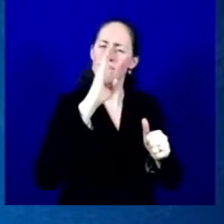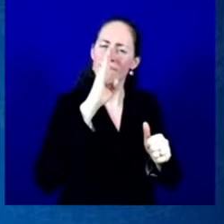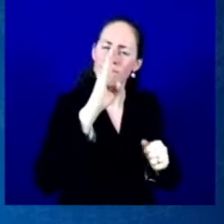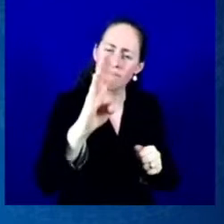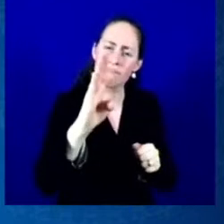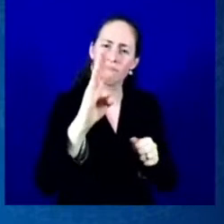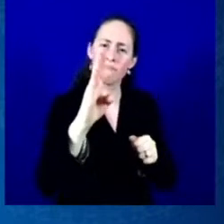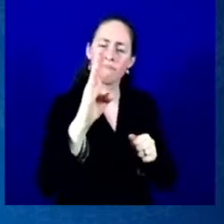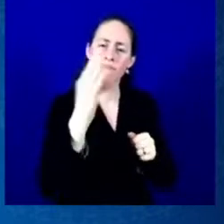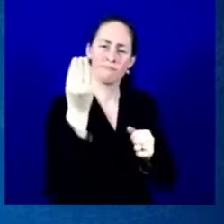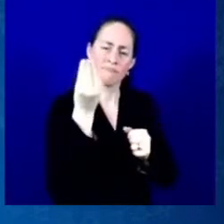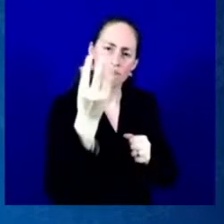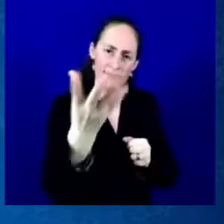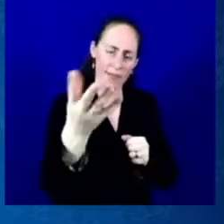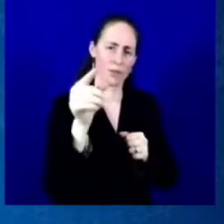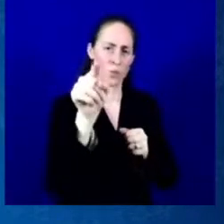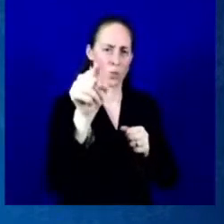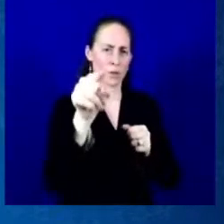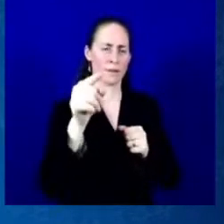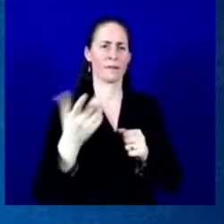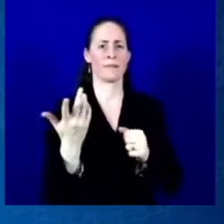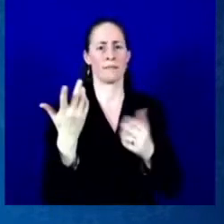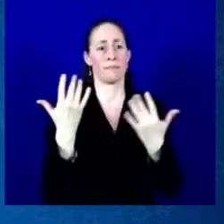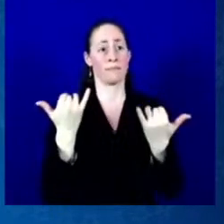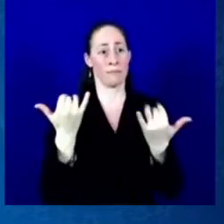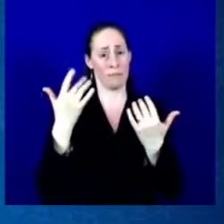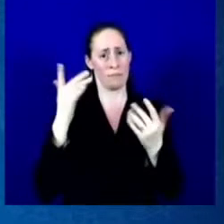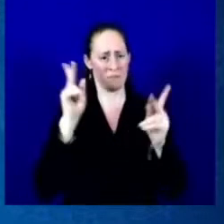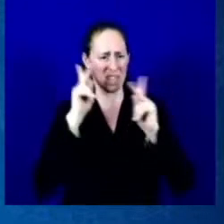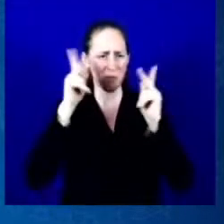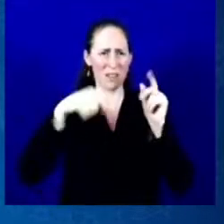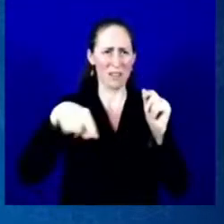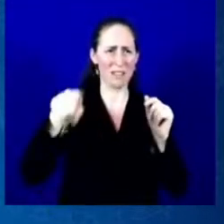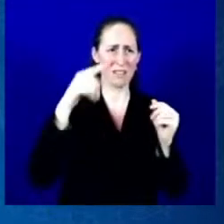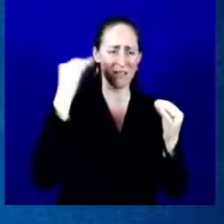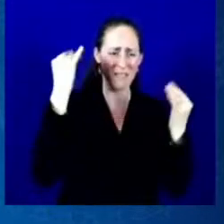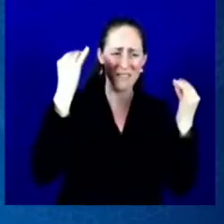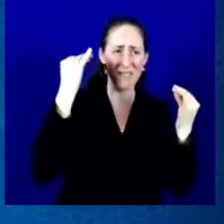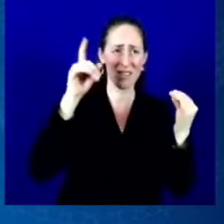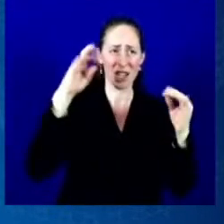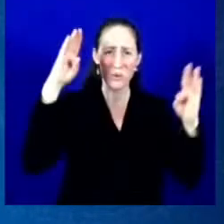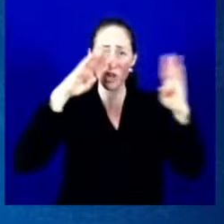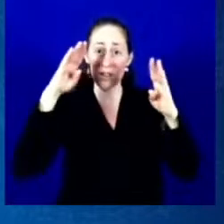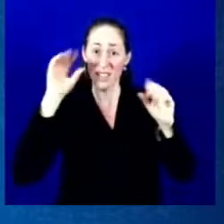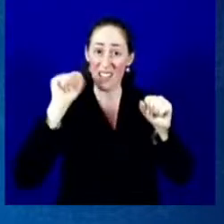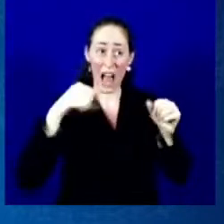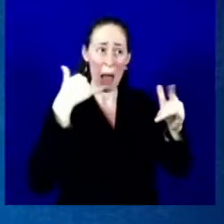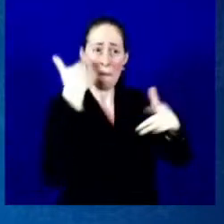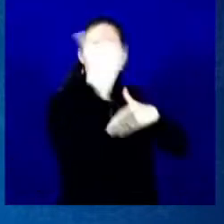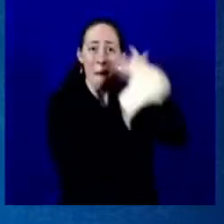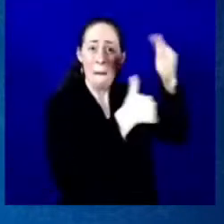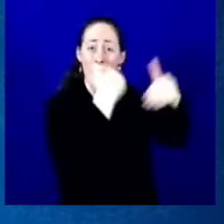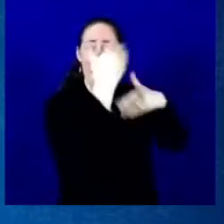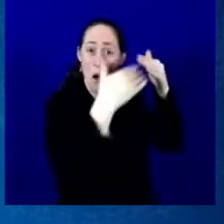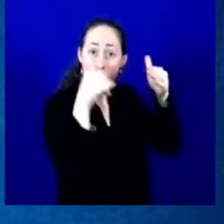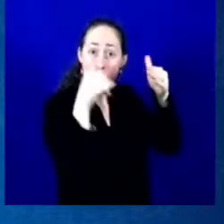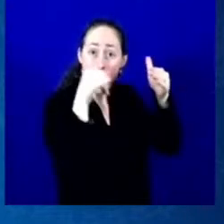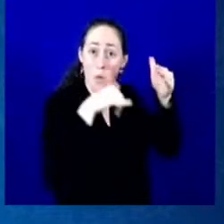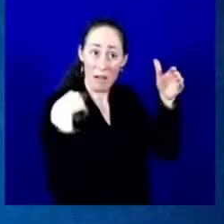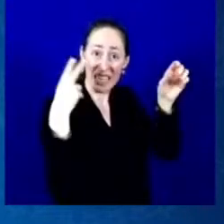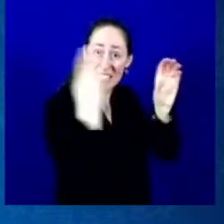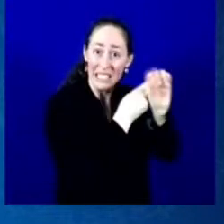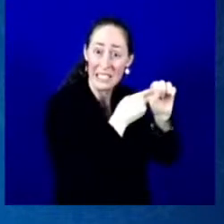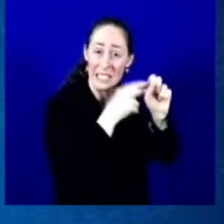That's what people are most worried about. Can I fit in? Independent experts estimate the American Jobs Plan will